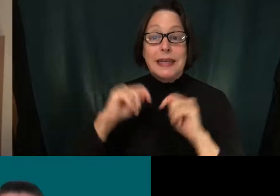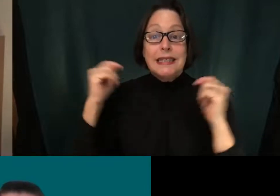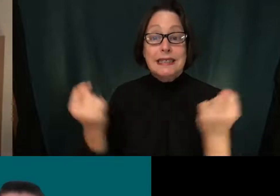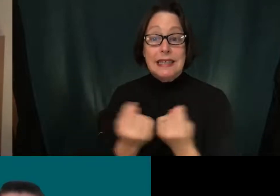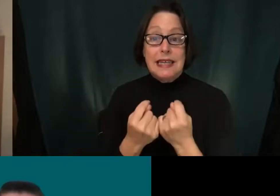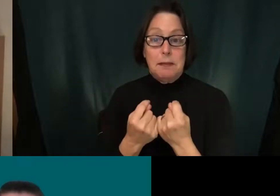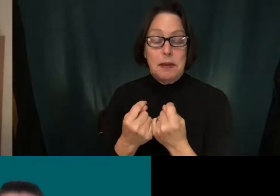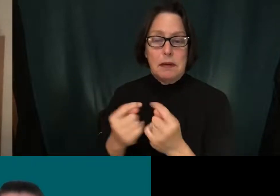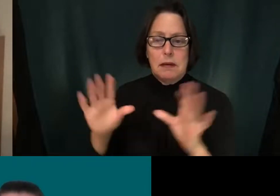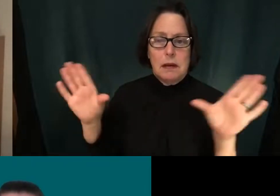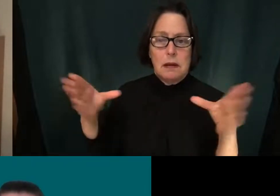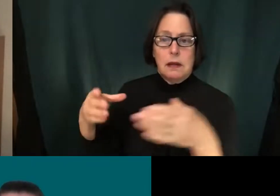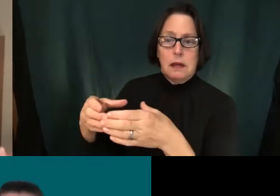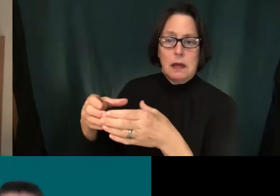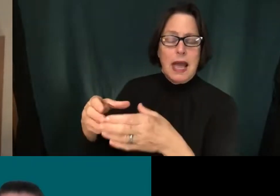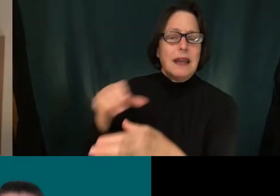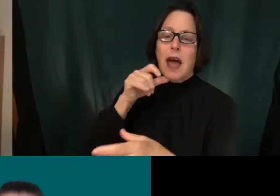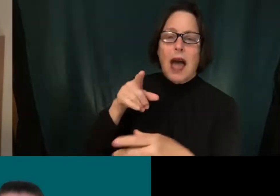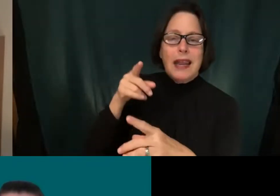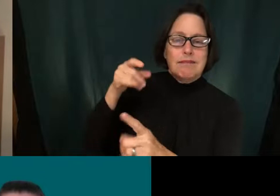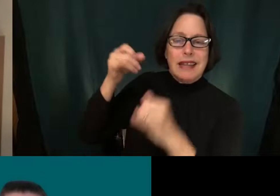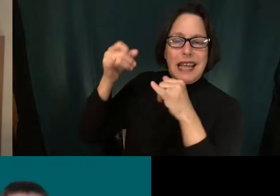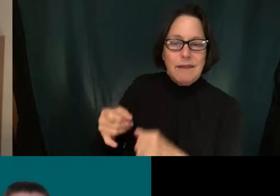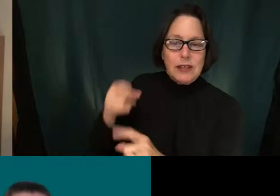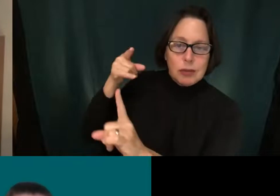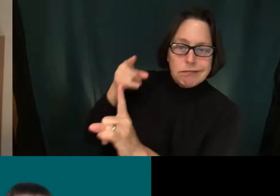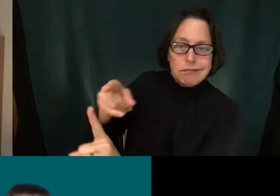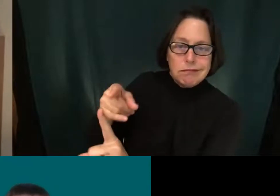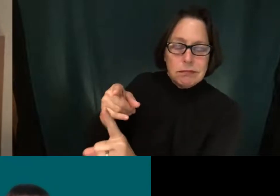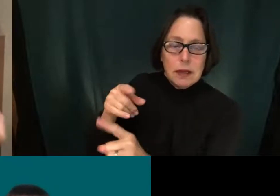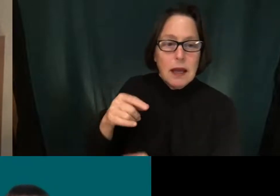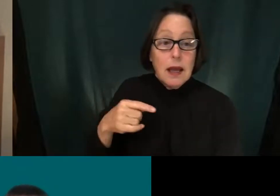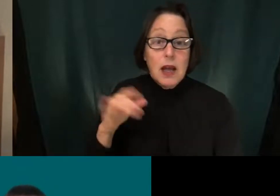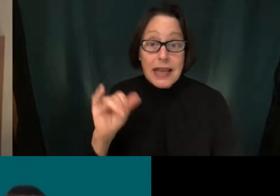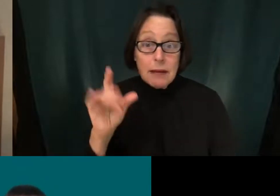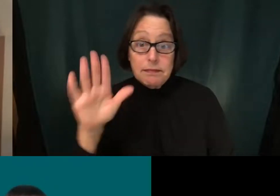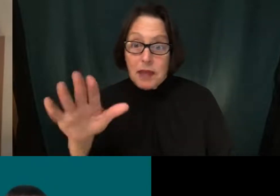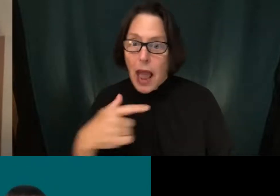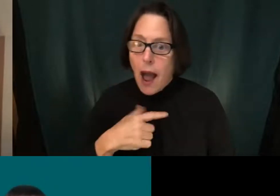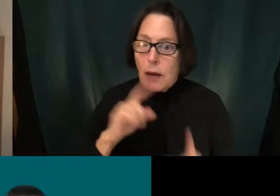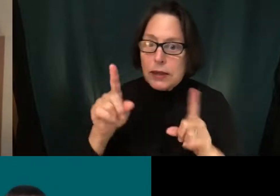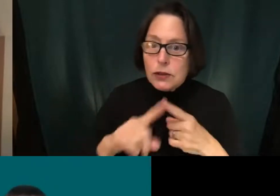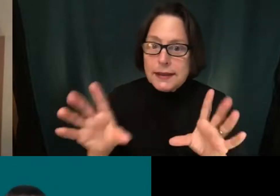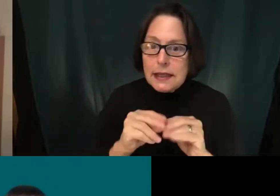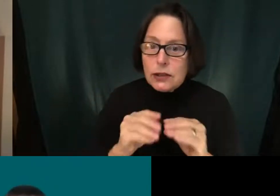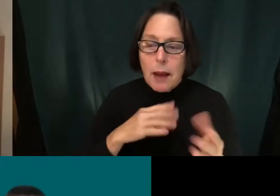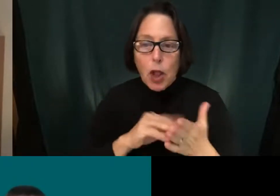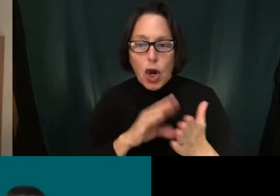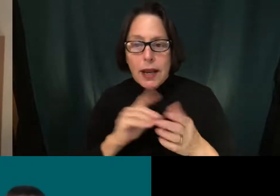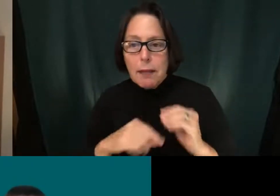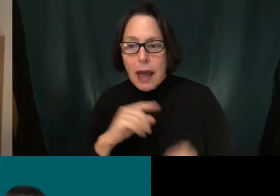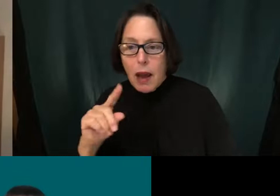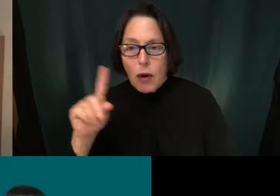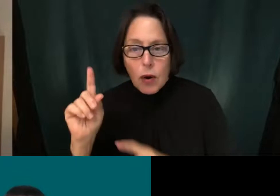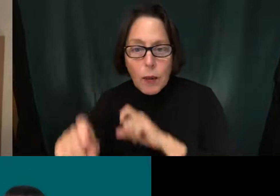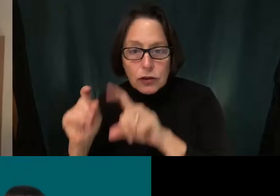it away from the individual, but even be like, hey, when I went to this session, I've been really learning about questions. One tip that actually